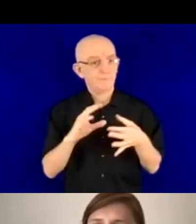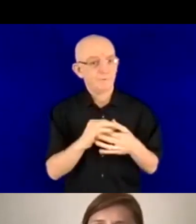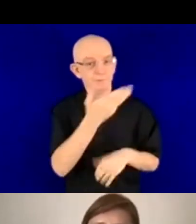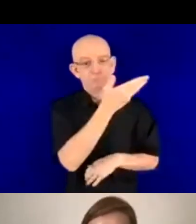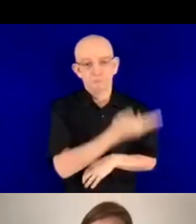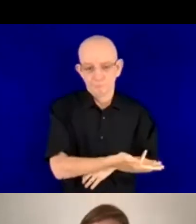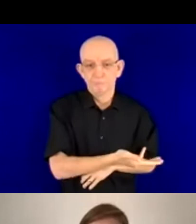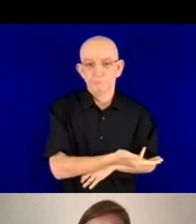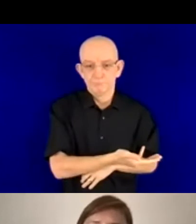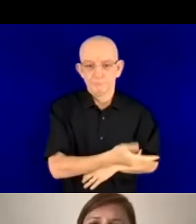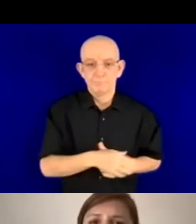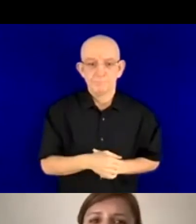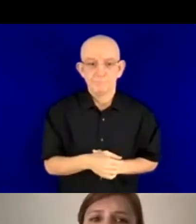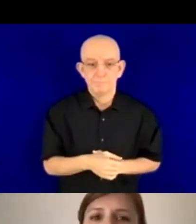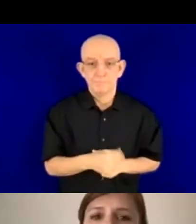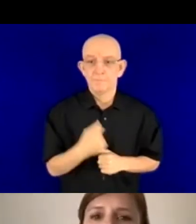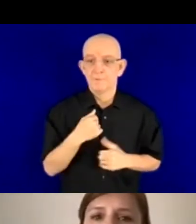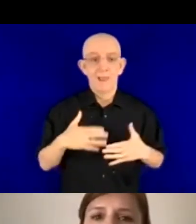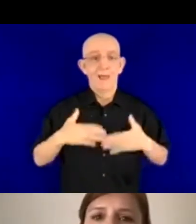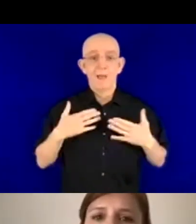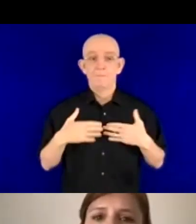be useful.